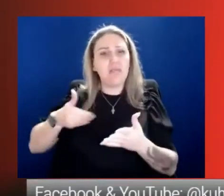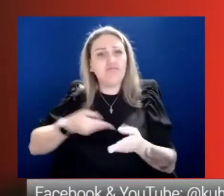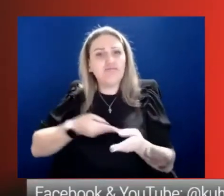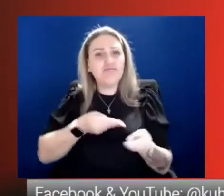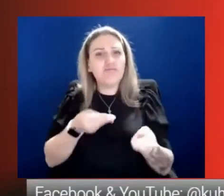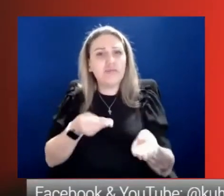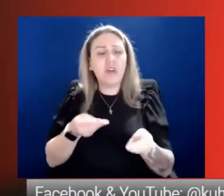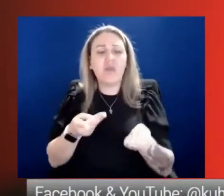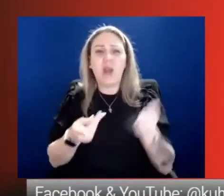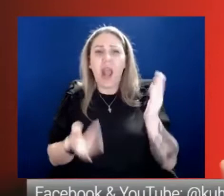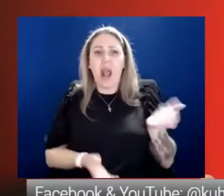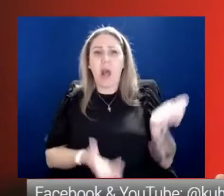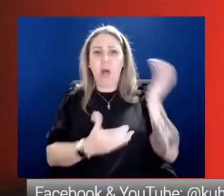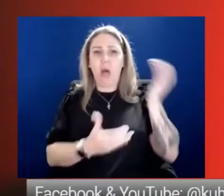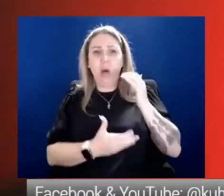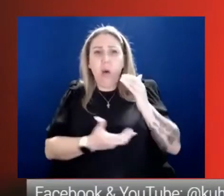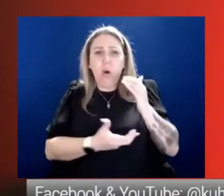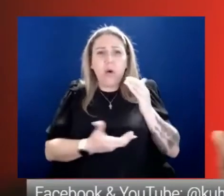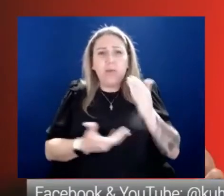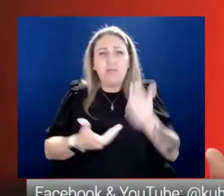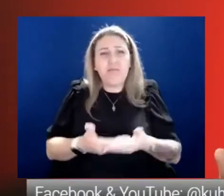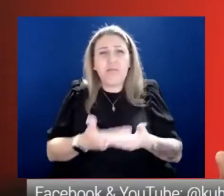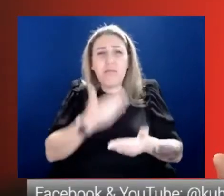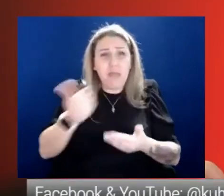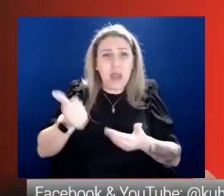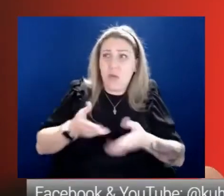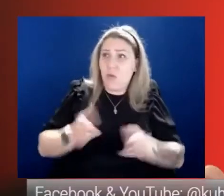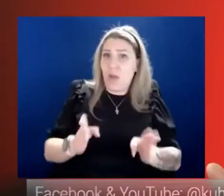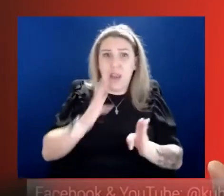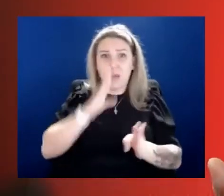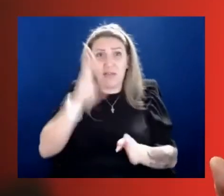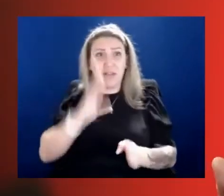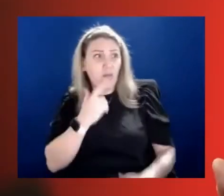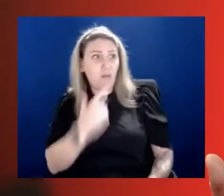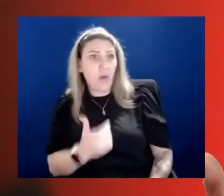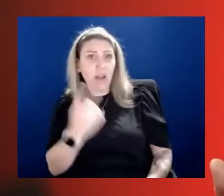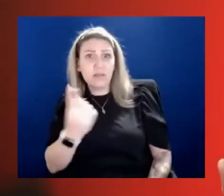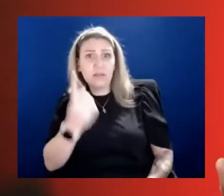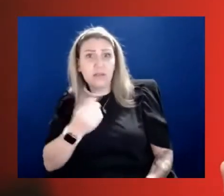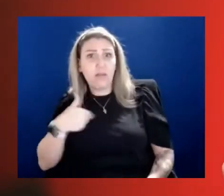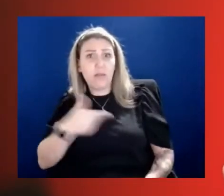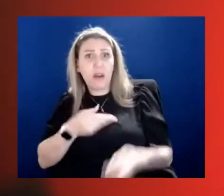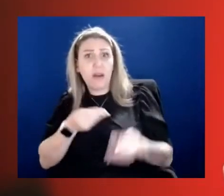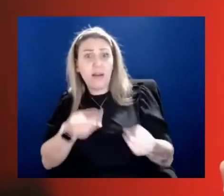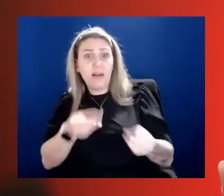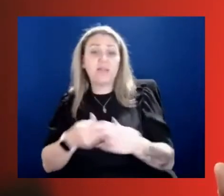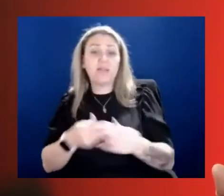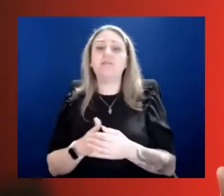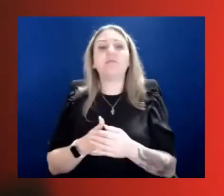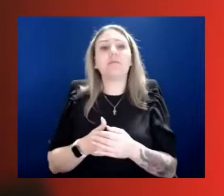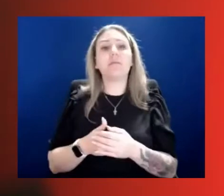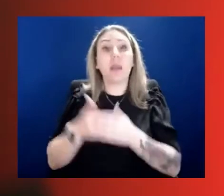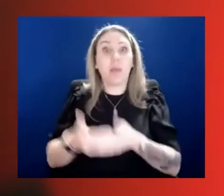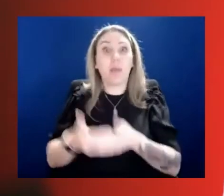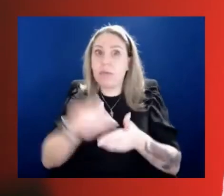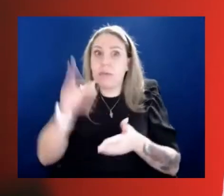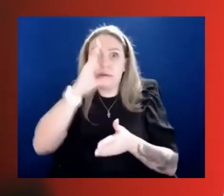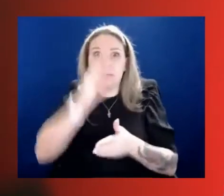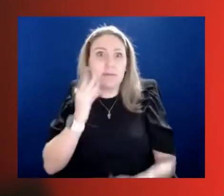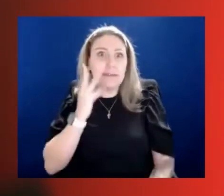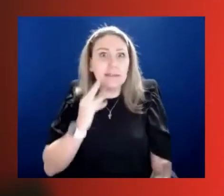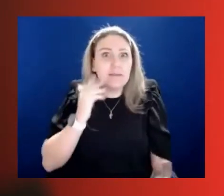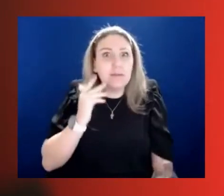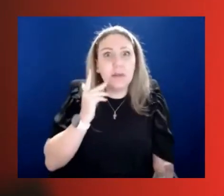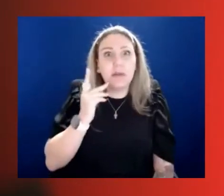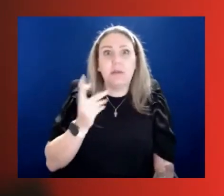baby. Is there a better way to do it or another? I've never watched anybody do this. The baby's never breastfed before. They certainly have some